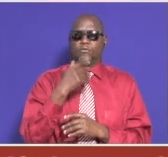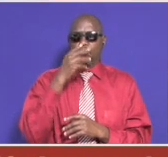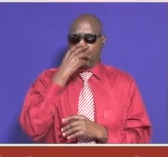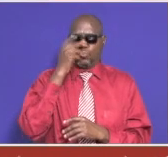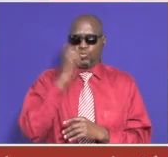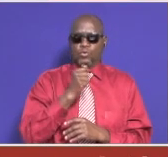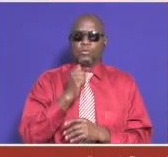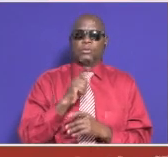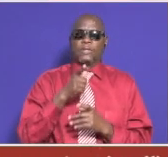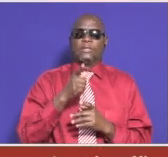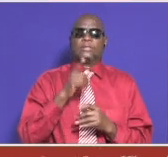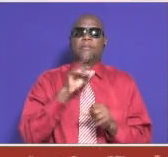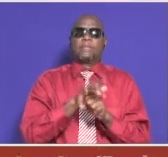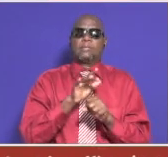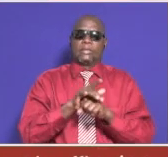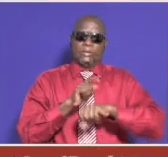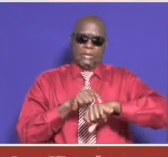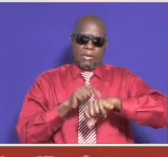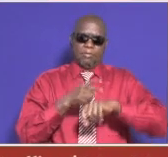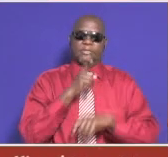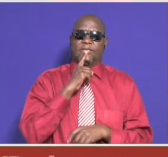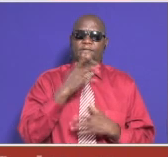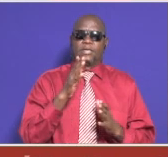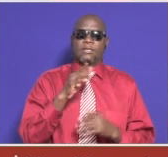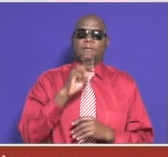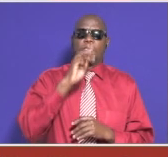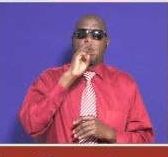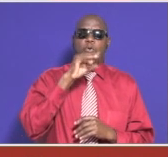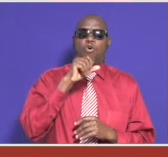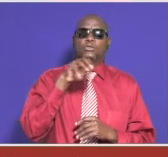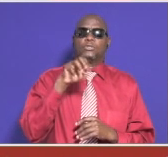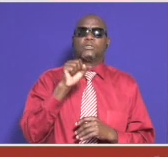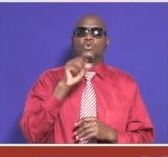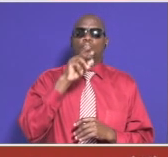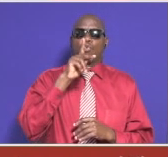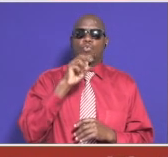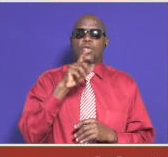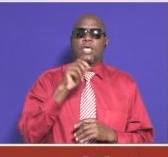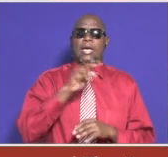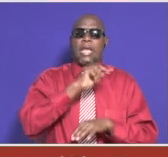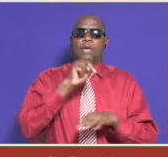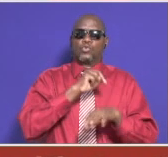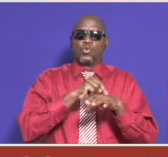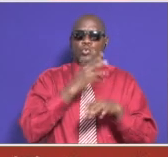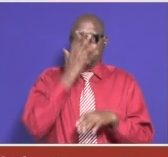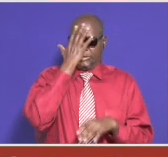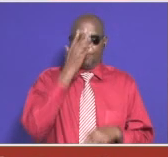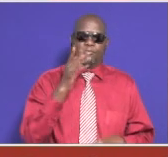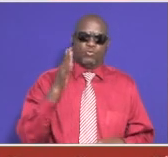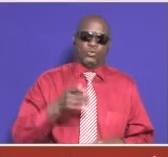have said on many stages, that in fact Moses Kuria is an incorrigible national shame. Mr.